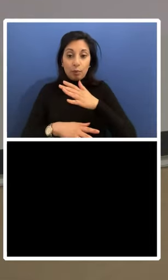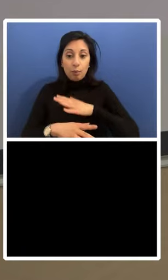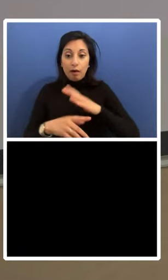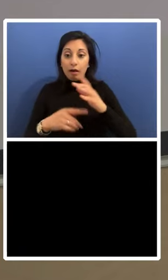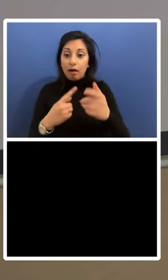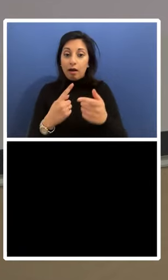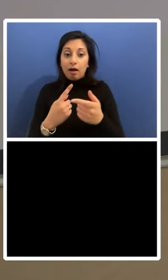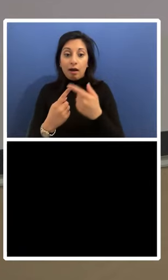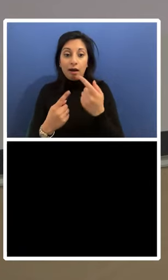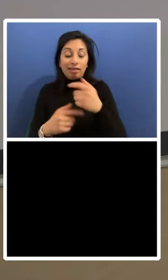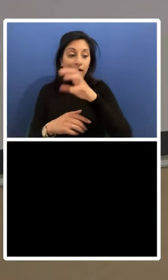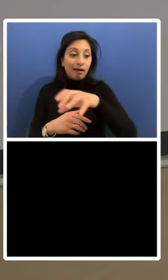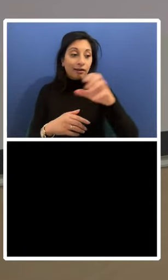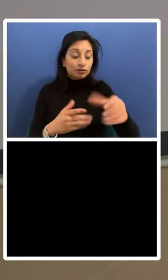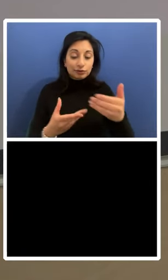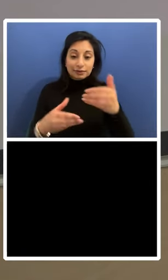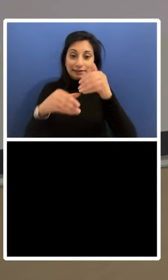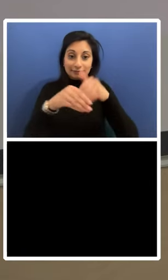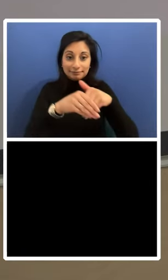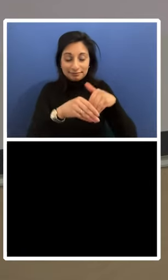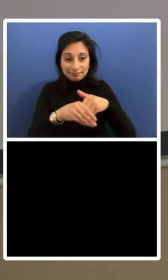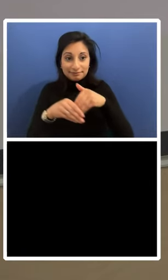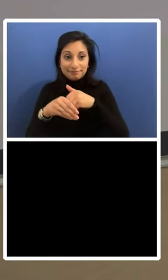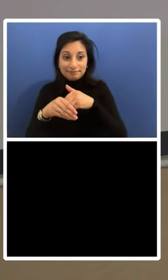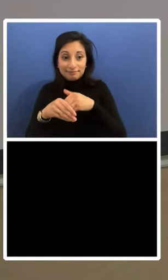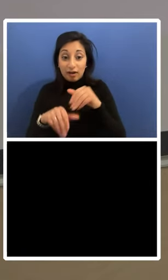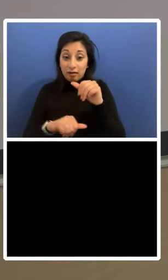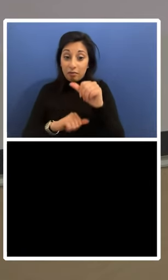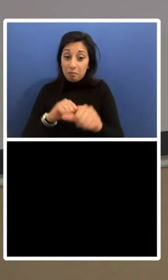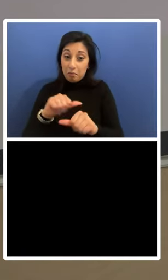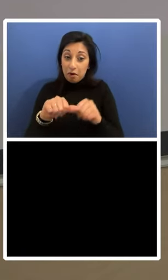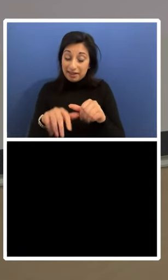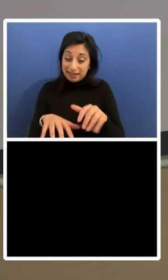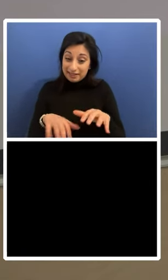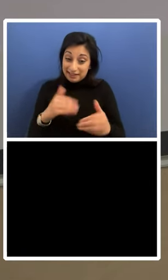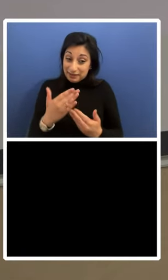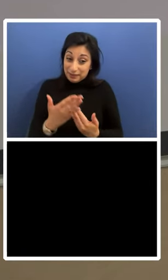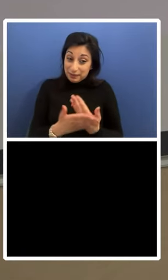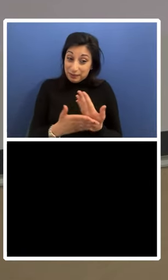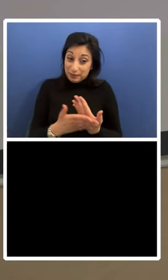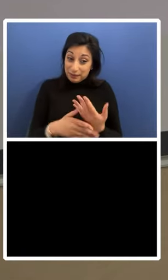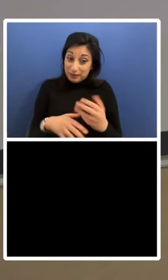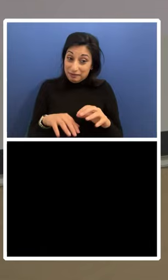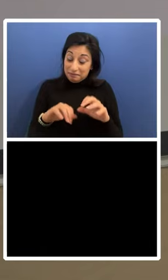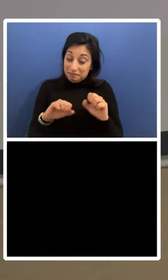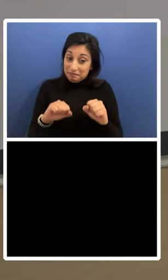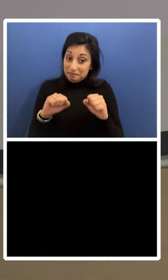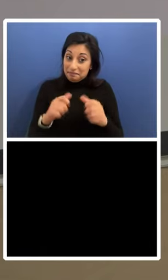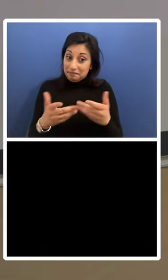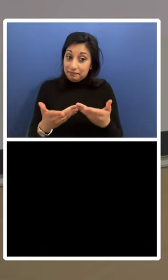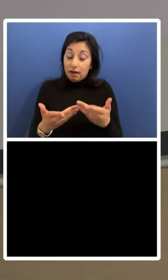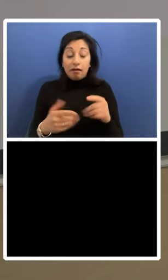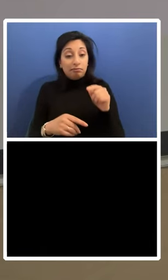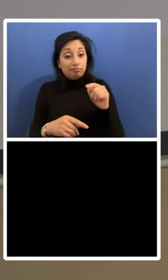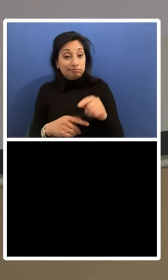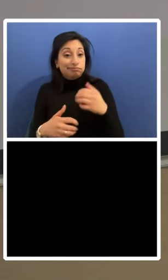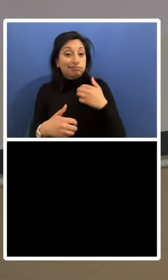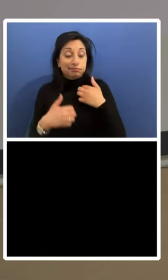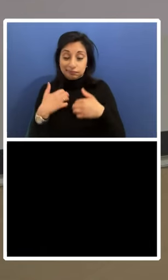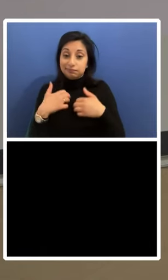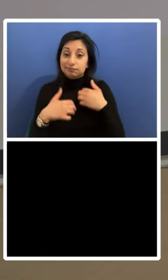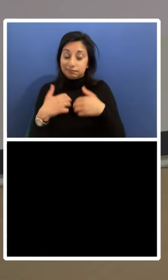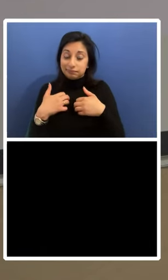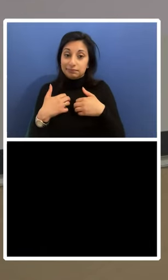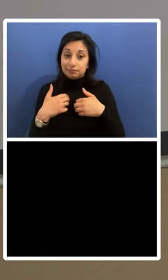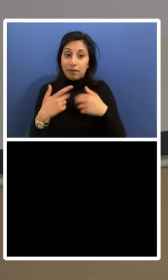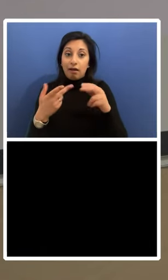as well. It is the beginnings of a process, but it is incredibly exciting because, yes, you're absolutely right. International collaboration does